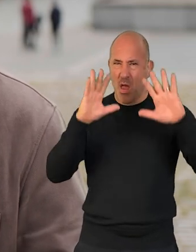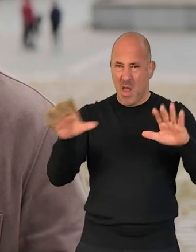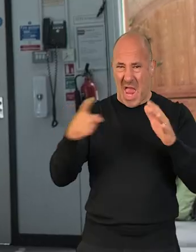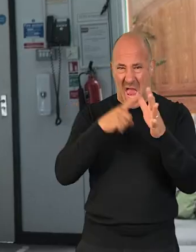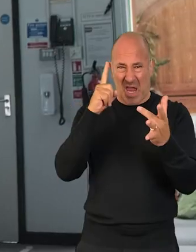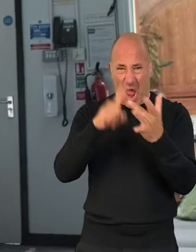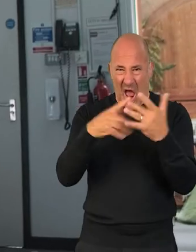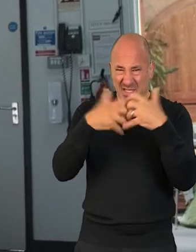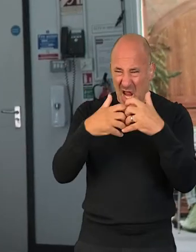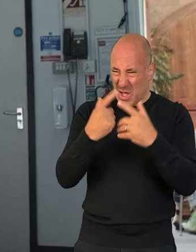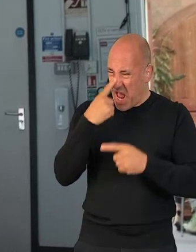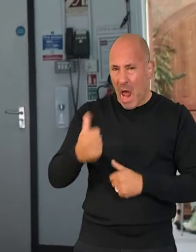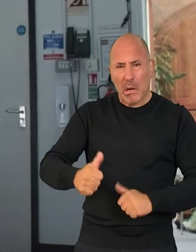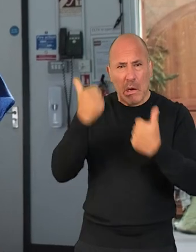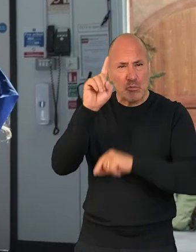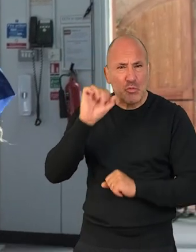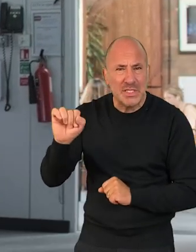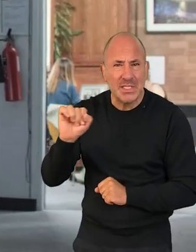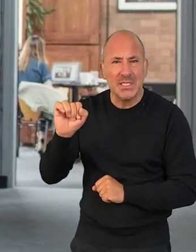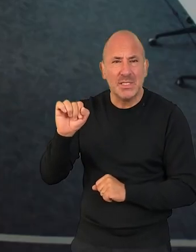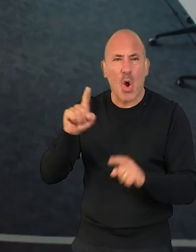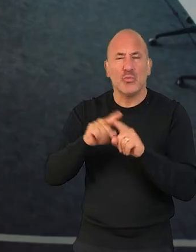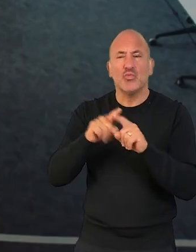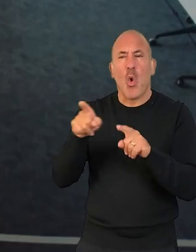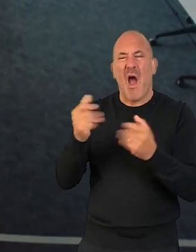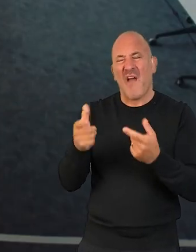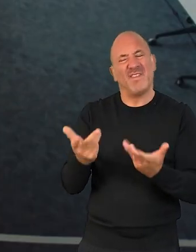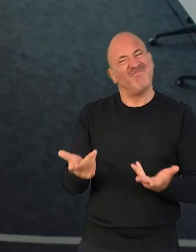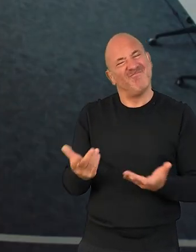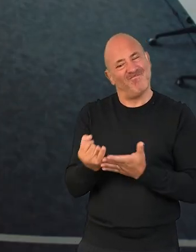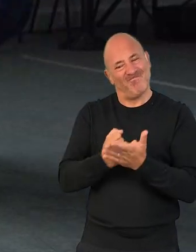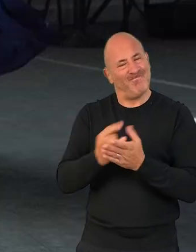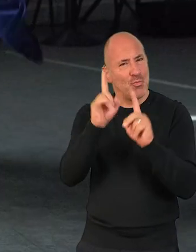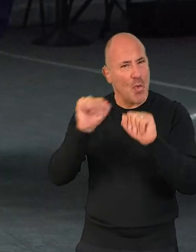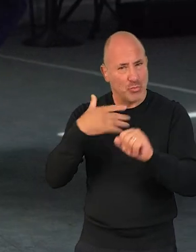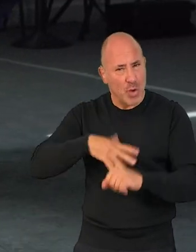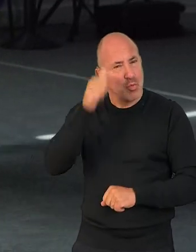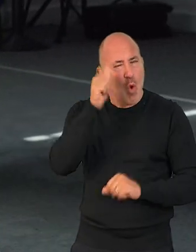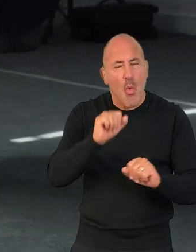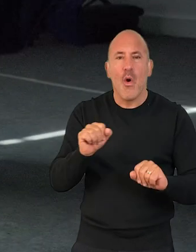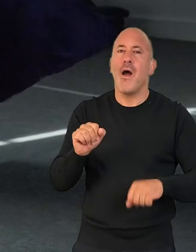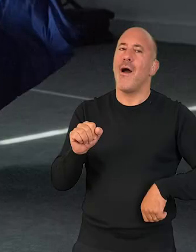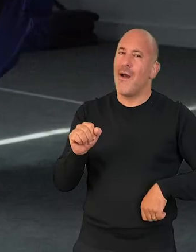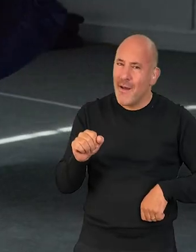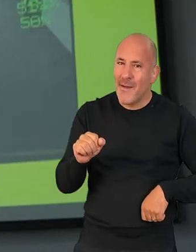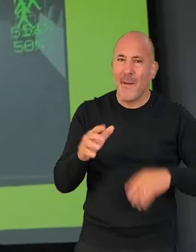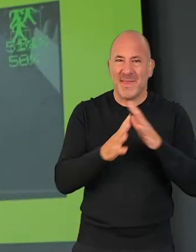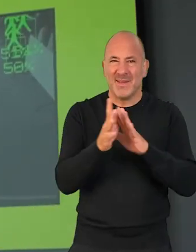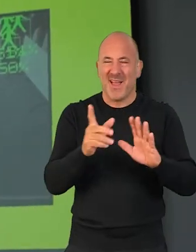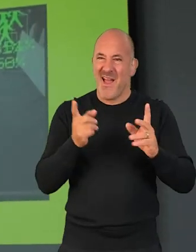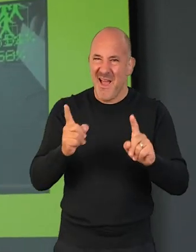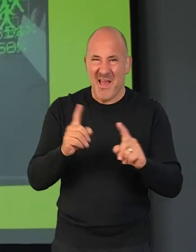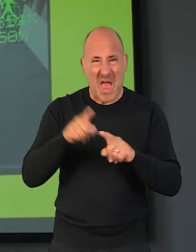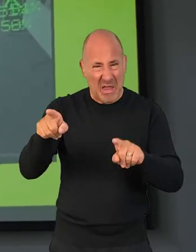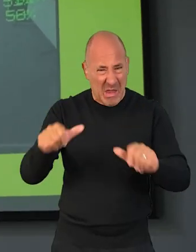understand, like, what are the potential usage of this AI technologies and what are its like blind spots, what are its downsides, so that they